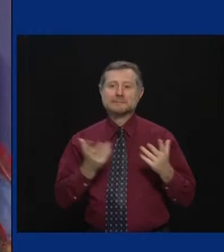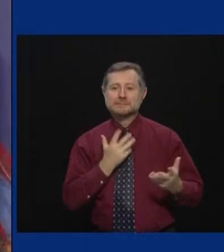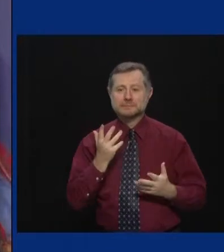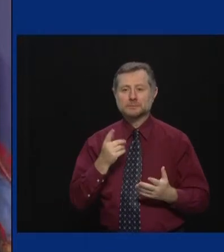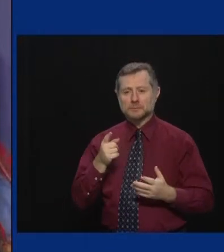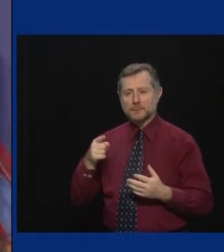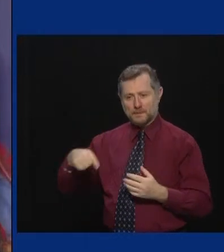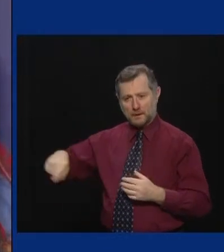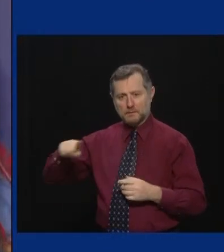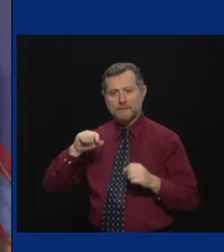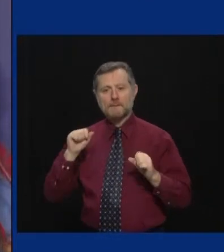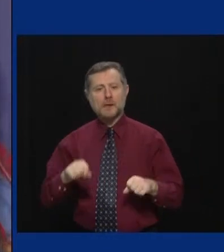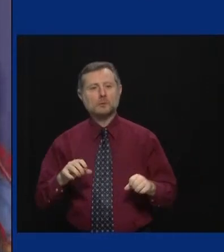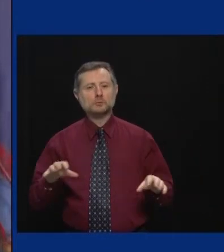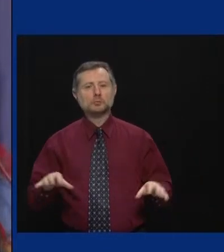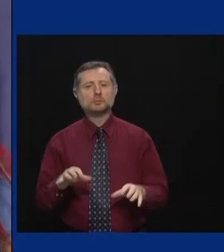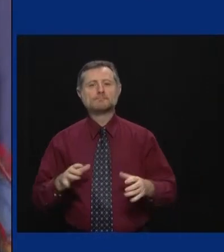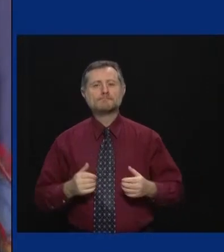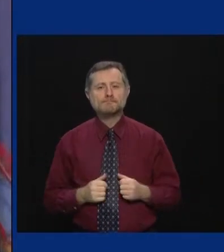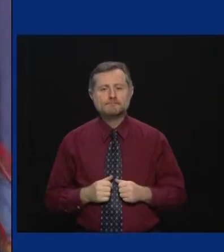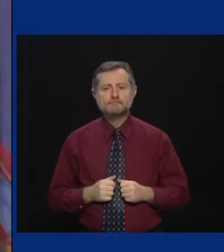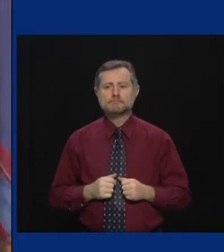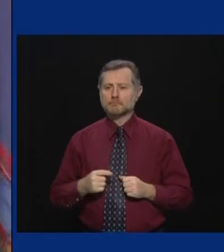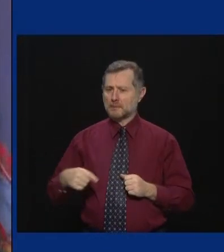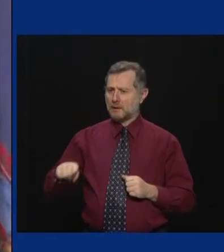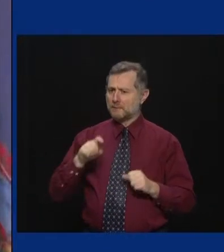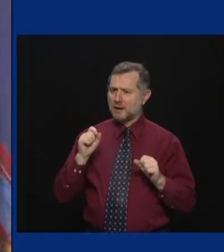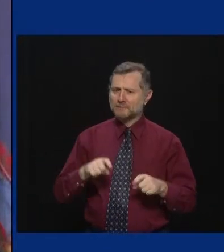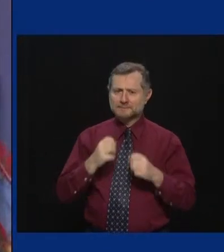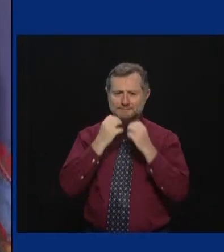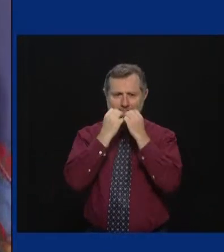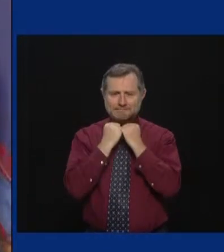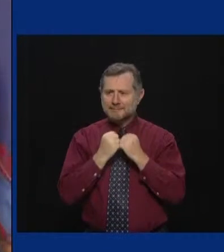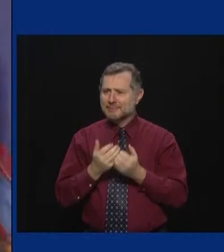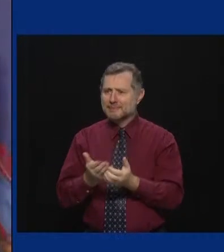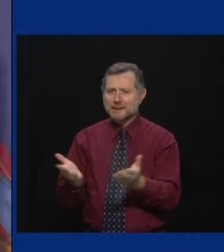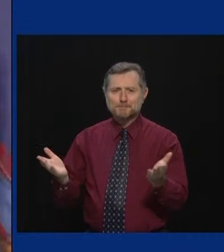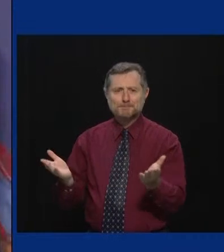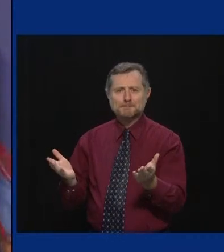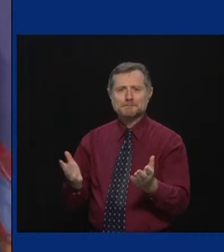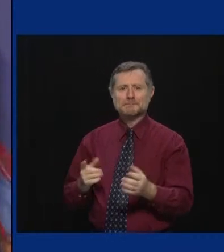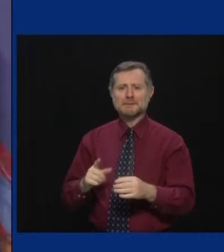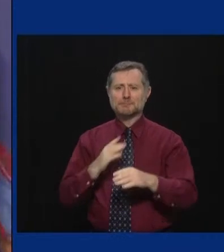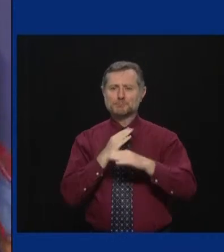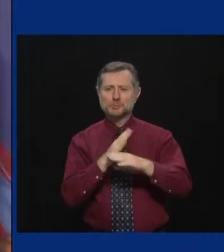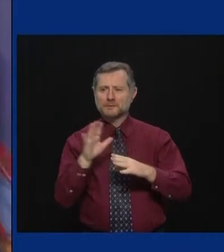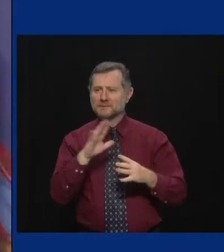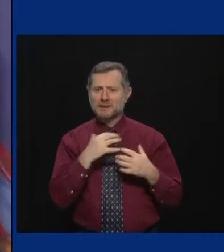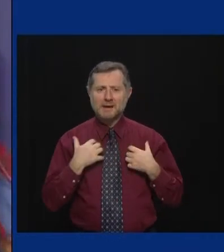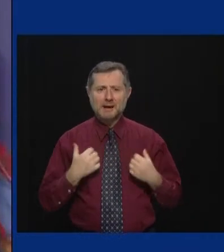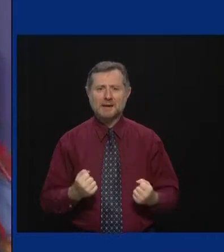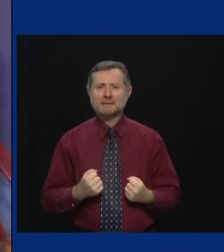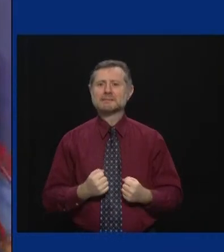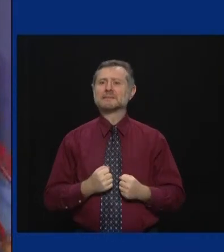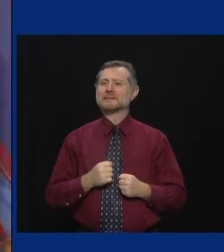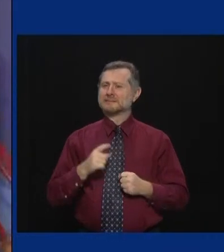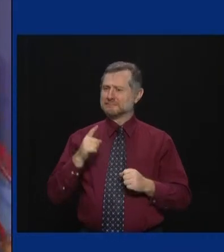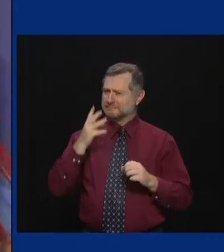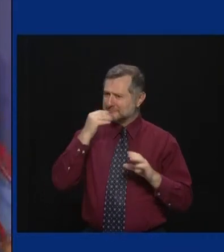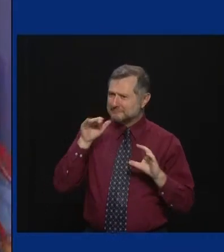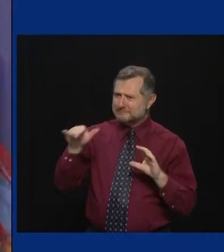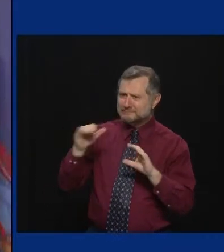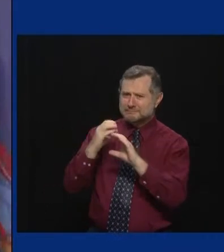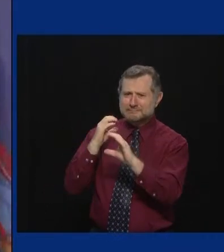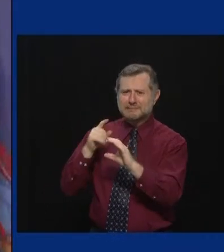state. We couldn't have them go down with COVID. So they literally sacrificed 30 days alone away from their families to make sure